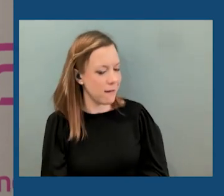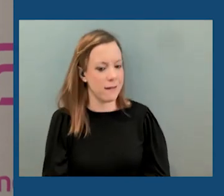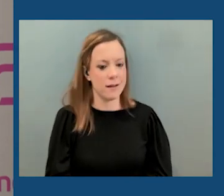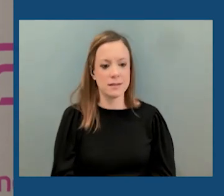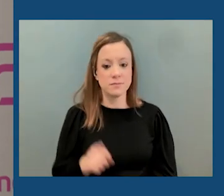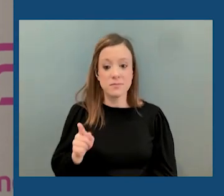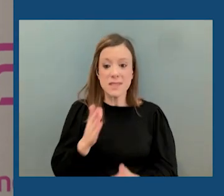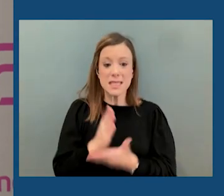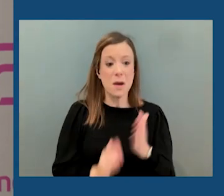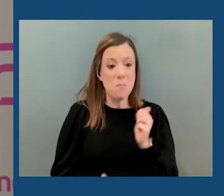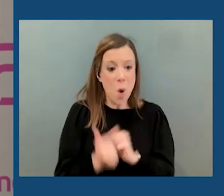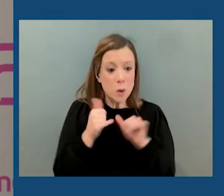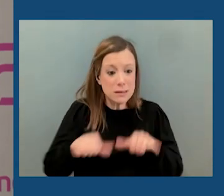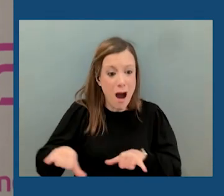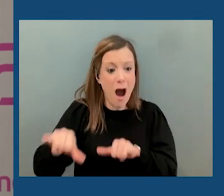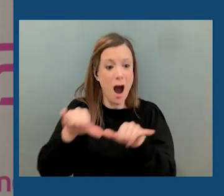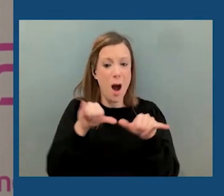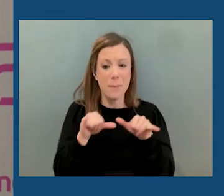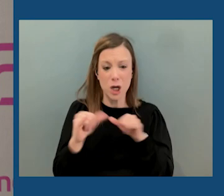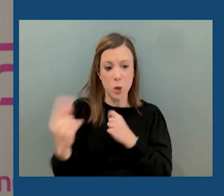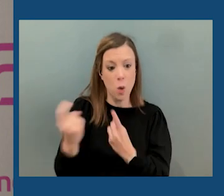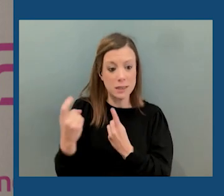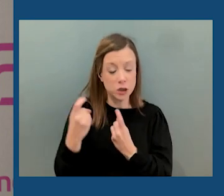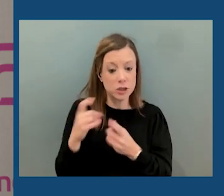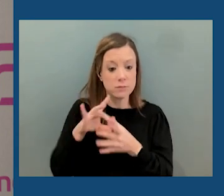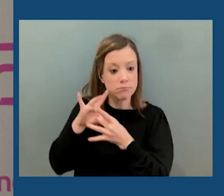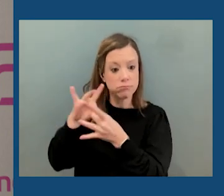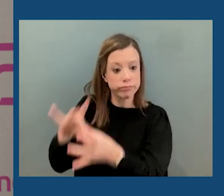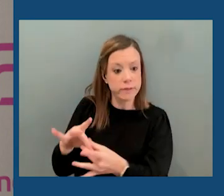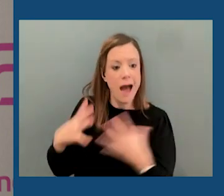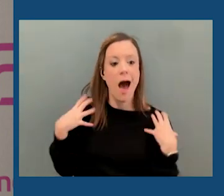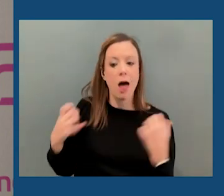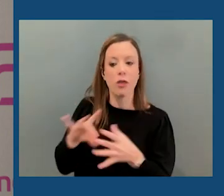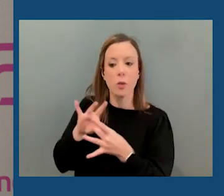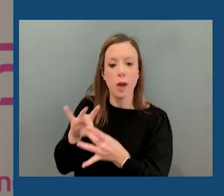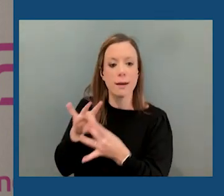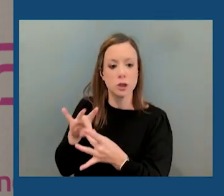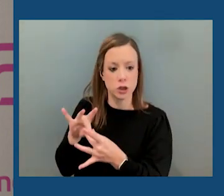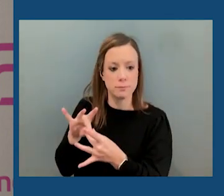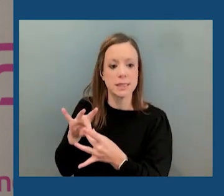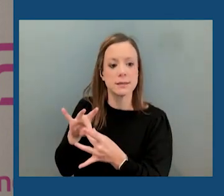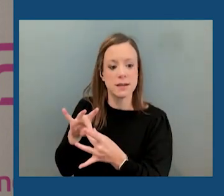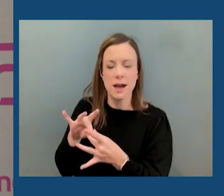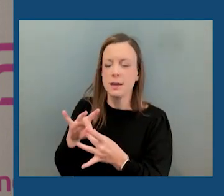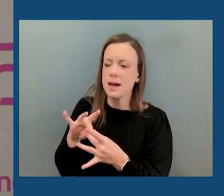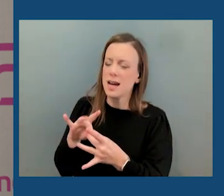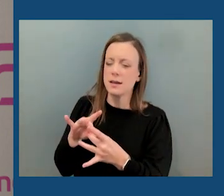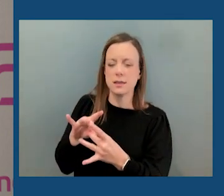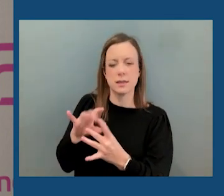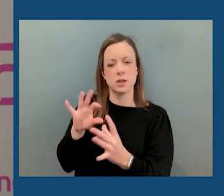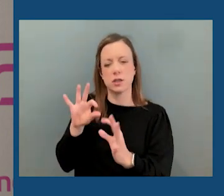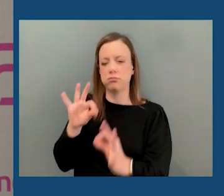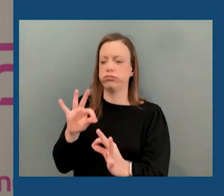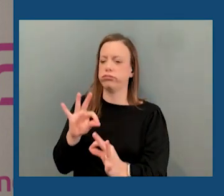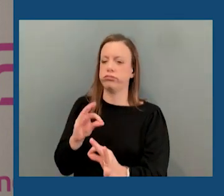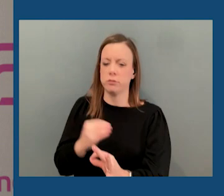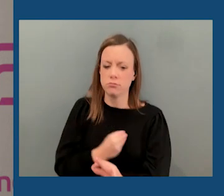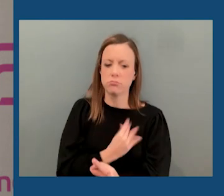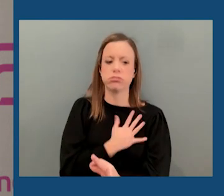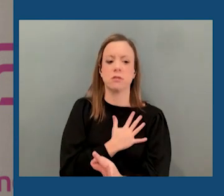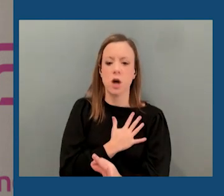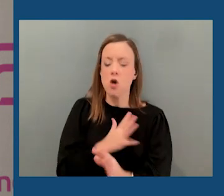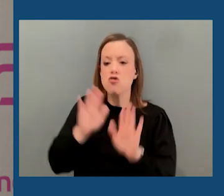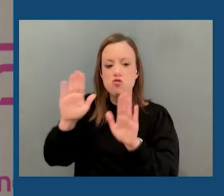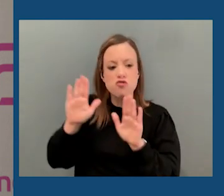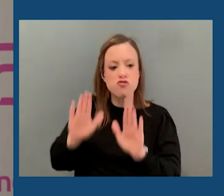common questions in our classroom have to do with healthy relationships, and it's beautiful to be able to guide students in their growth of interpersonal skills